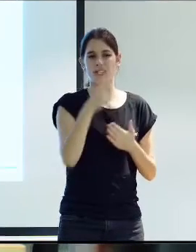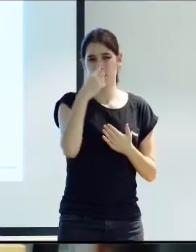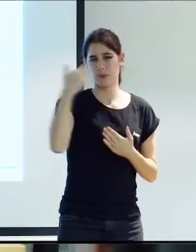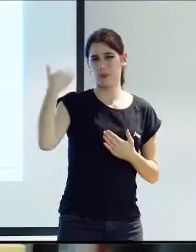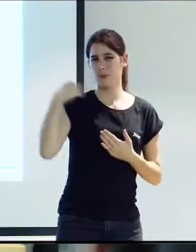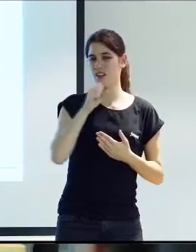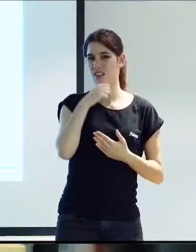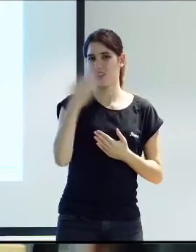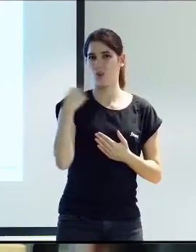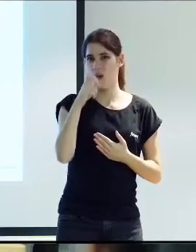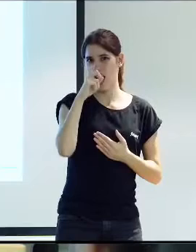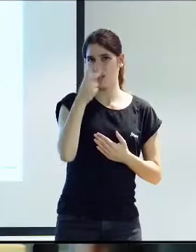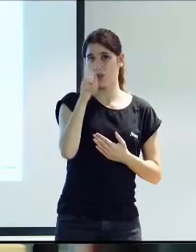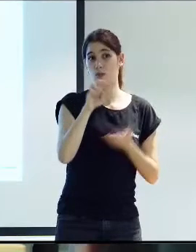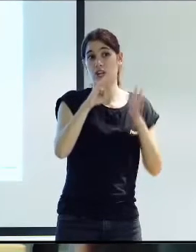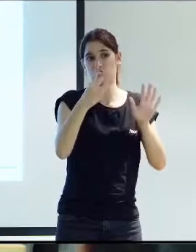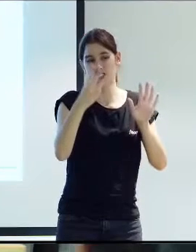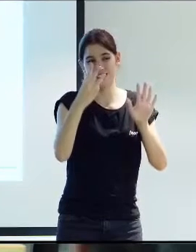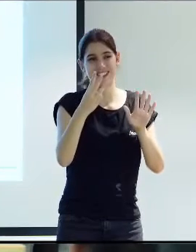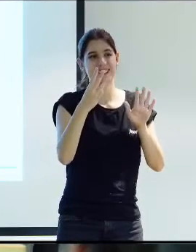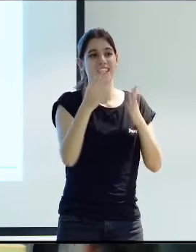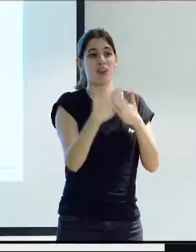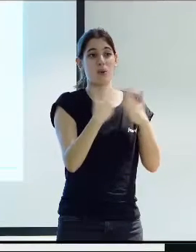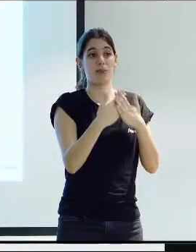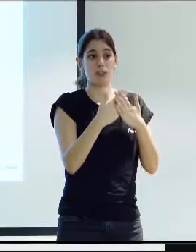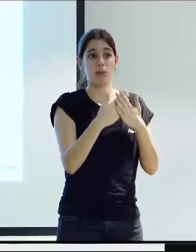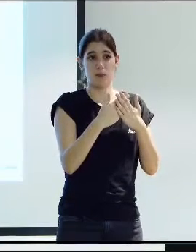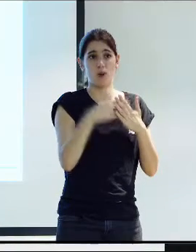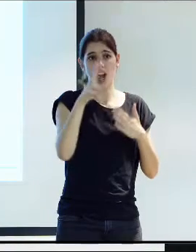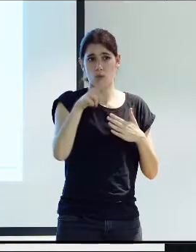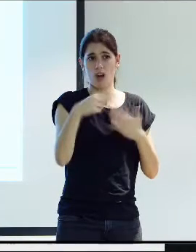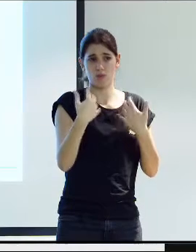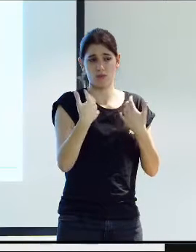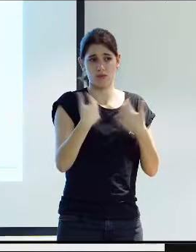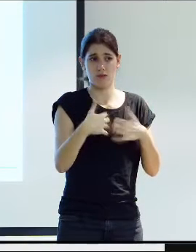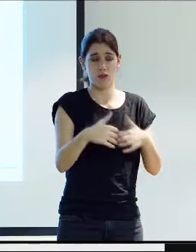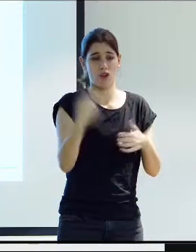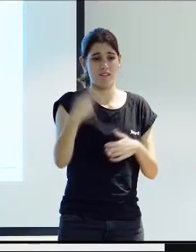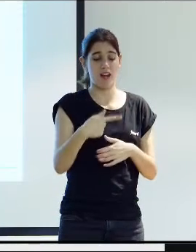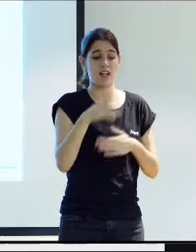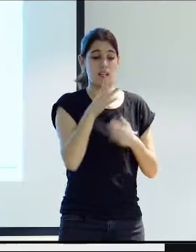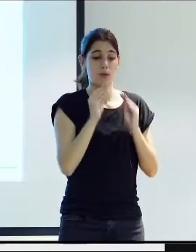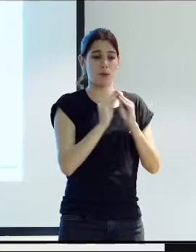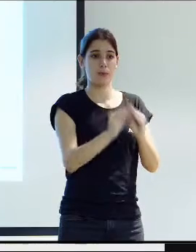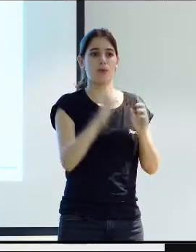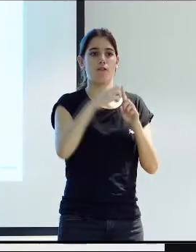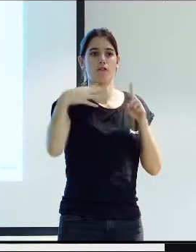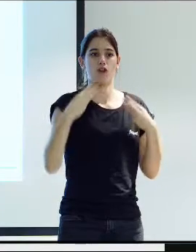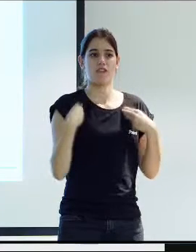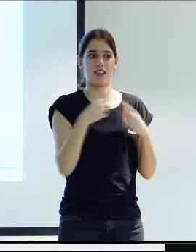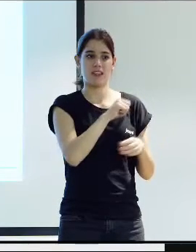independent living, and this is a very old document that goes back to 2008, which is still in force. It was